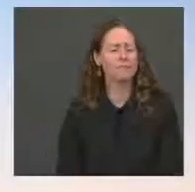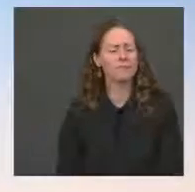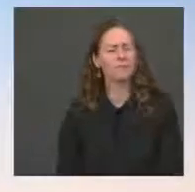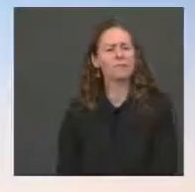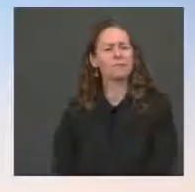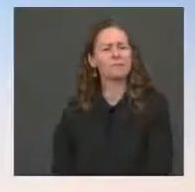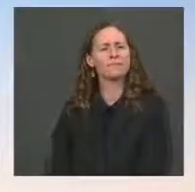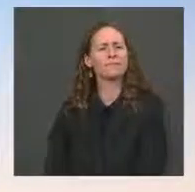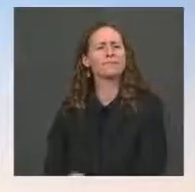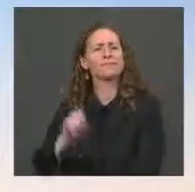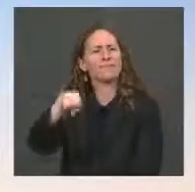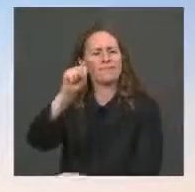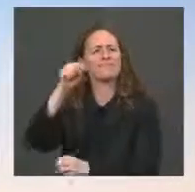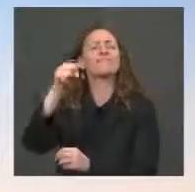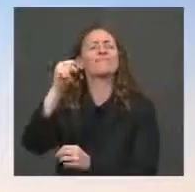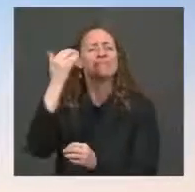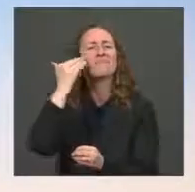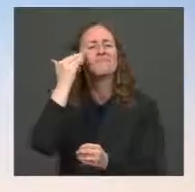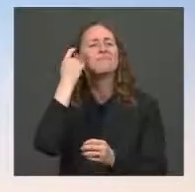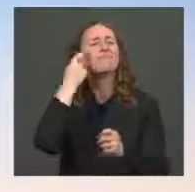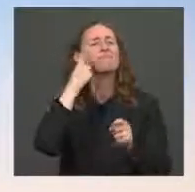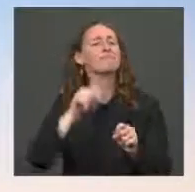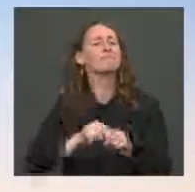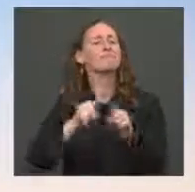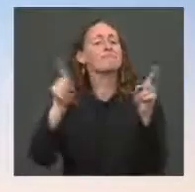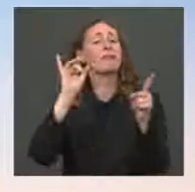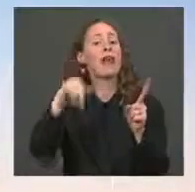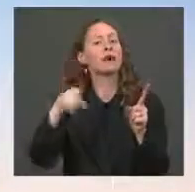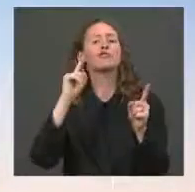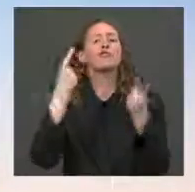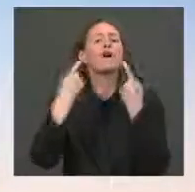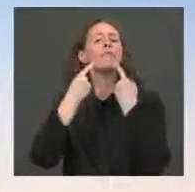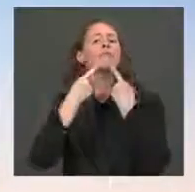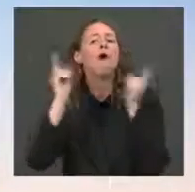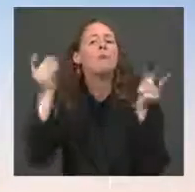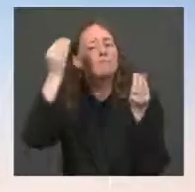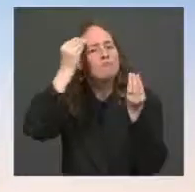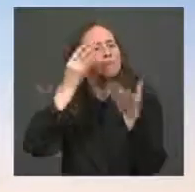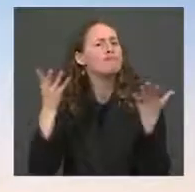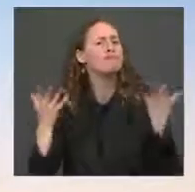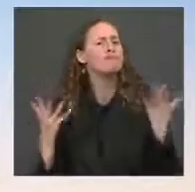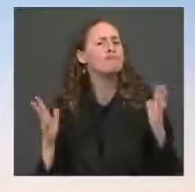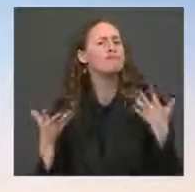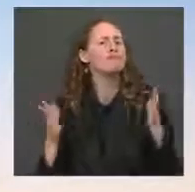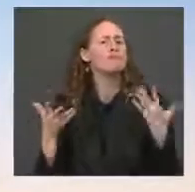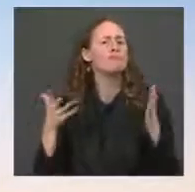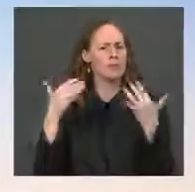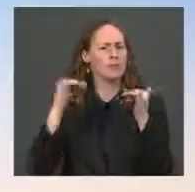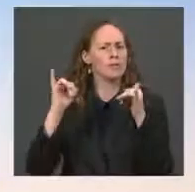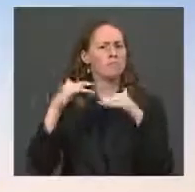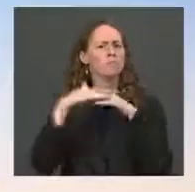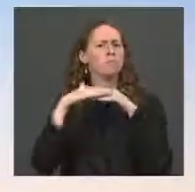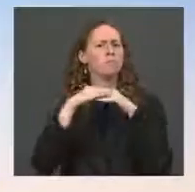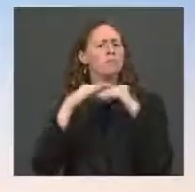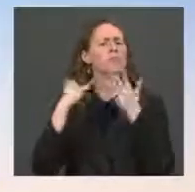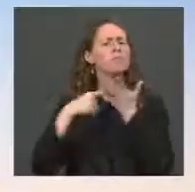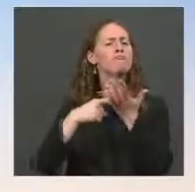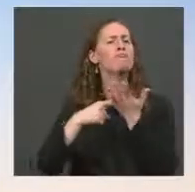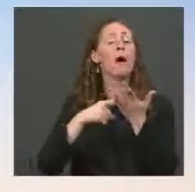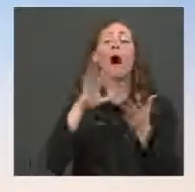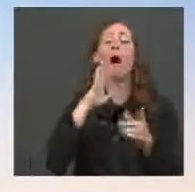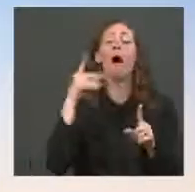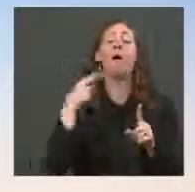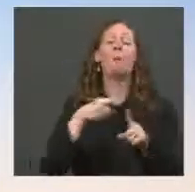that was sent out. That was not an announcement or a determination of any goals we're setting. There's still a discussion about that. But I would say that we always said